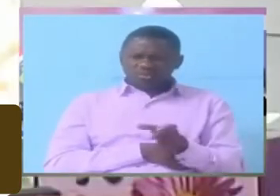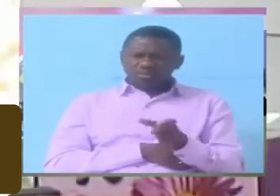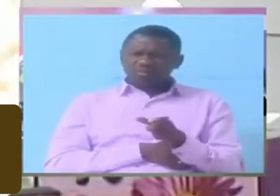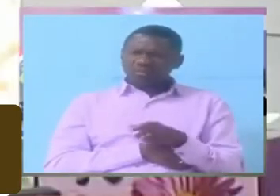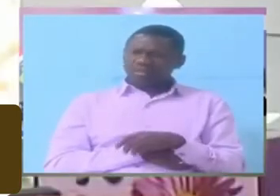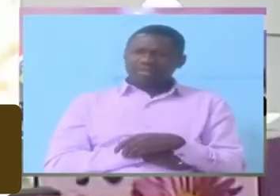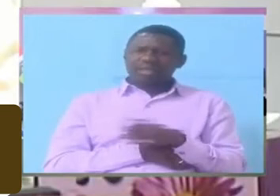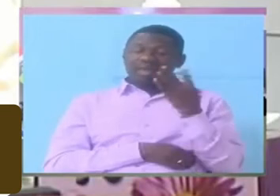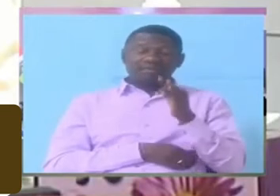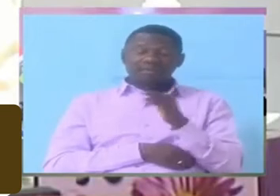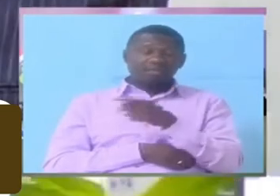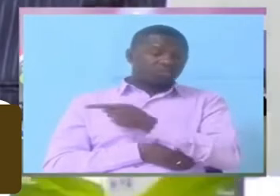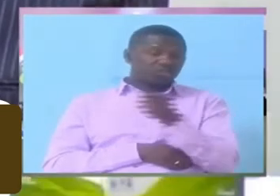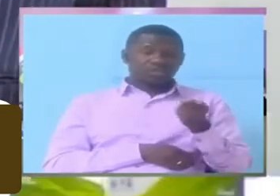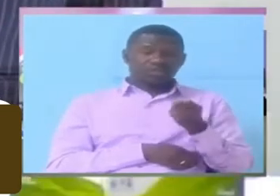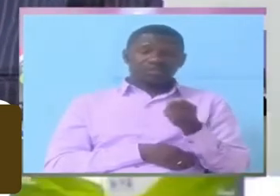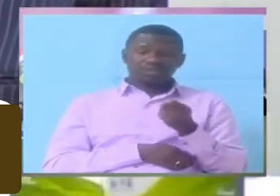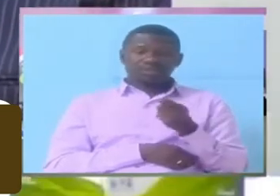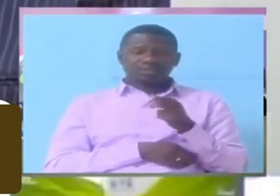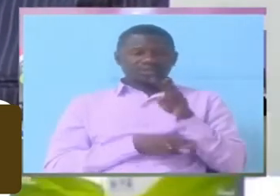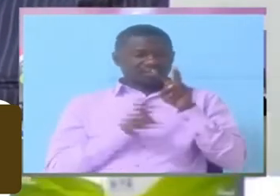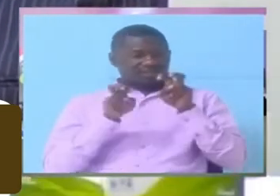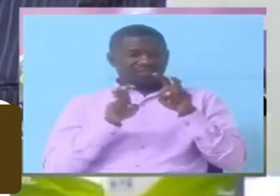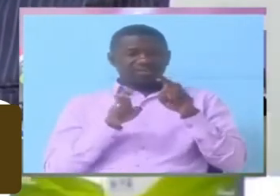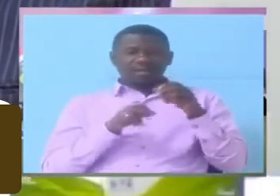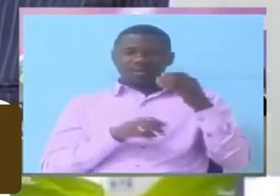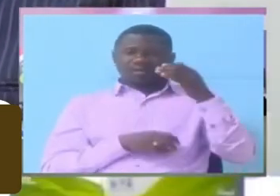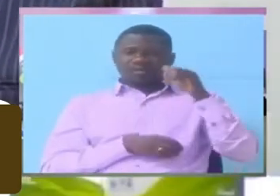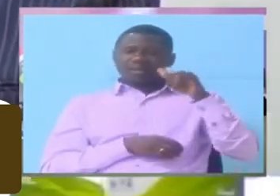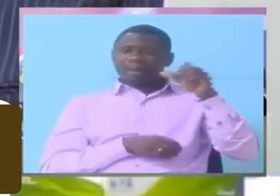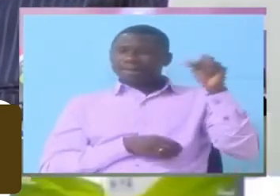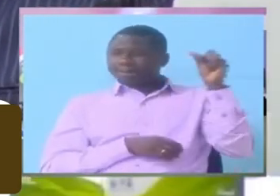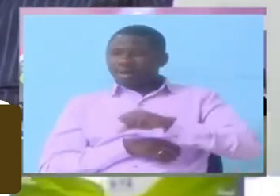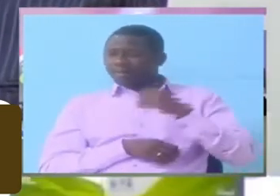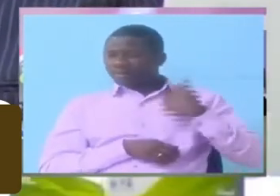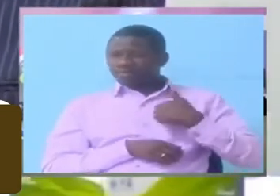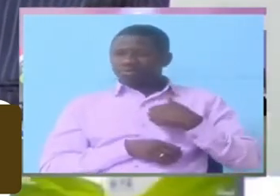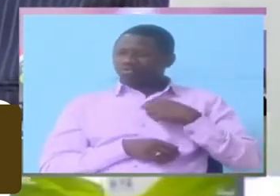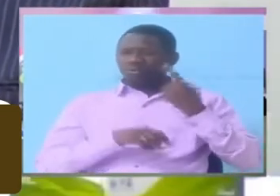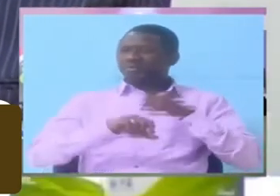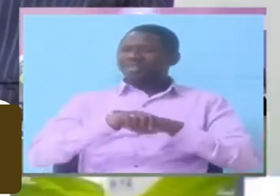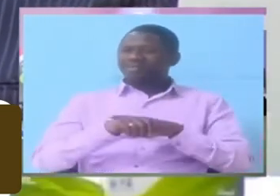fangolti. So even these seemingly evil people can sometimes extend courtesy